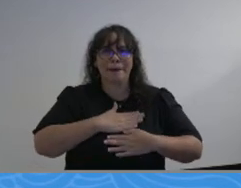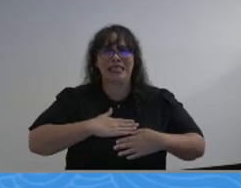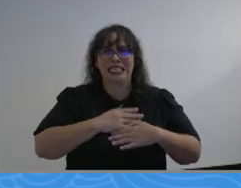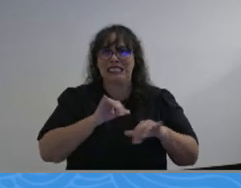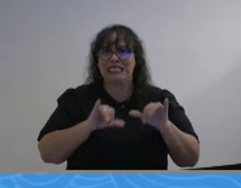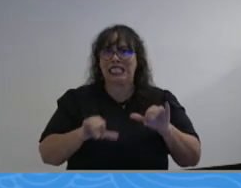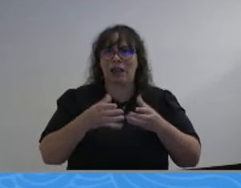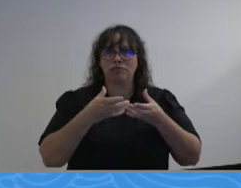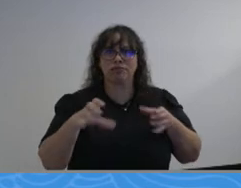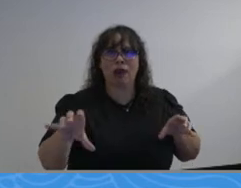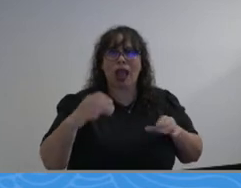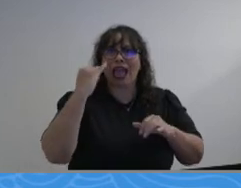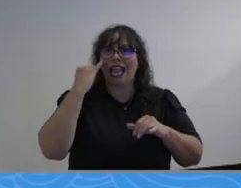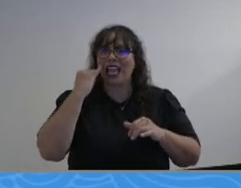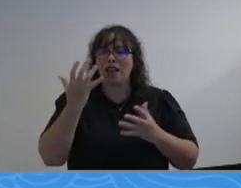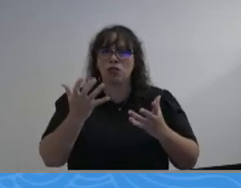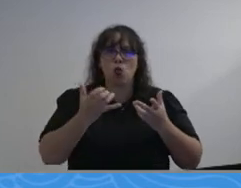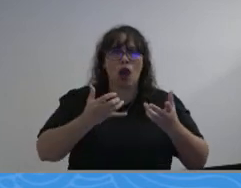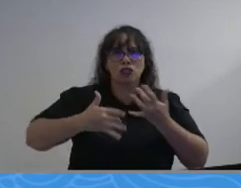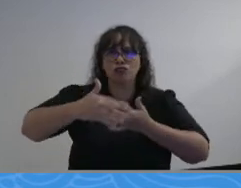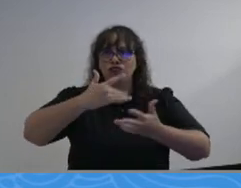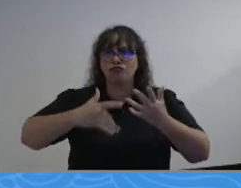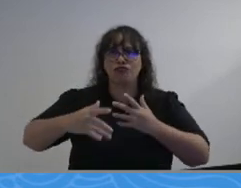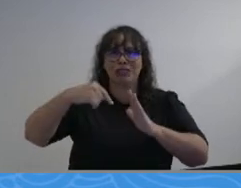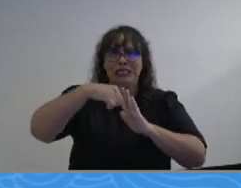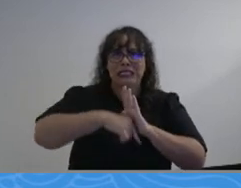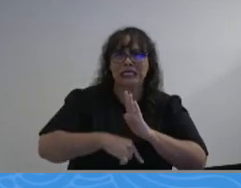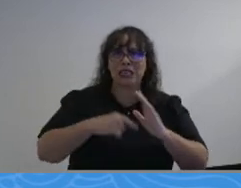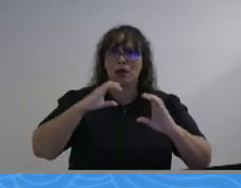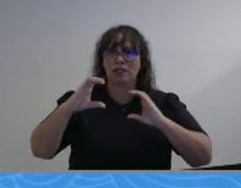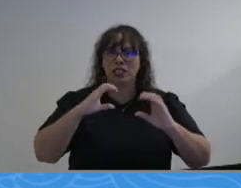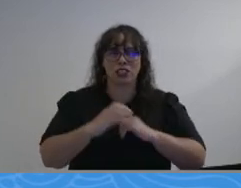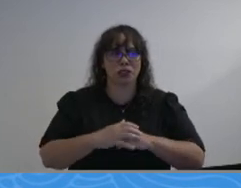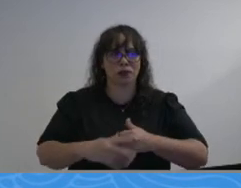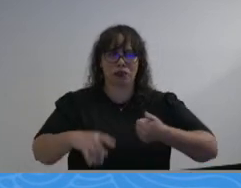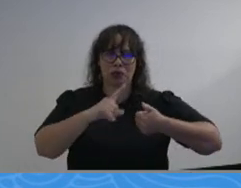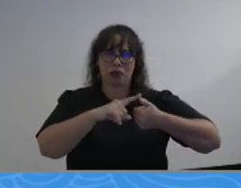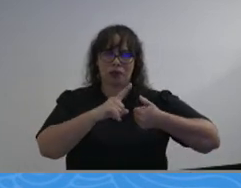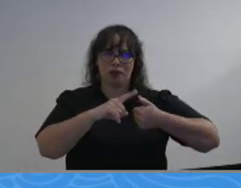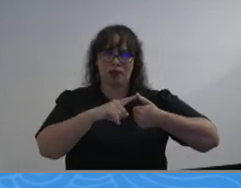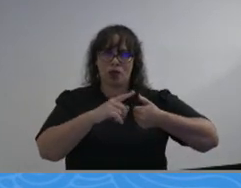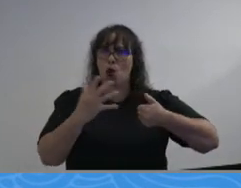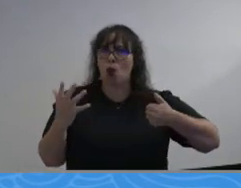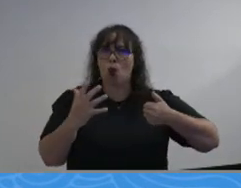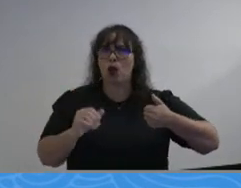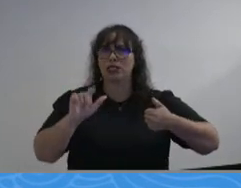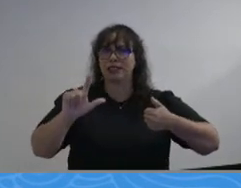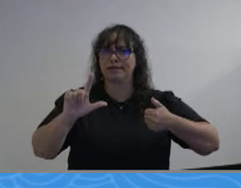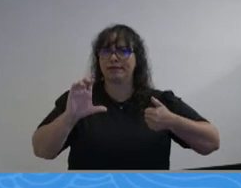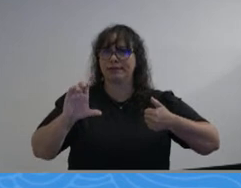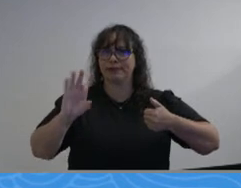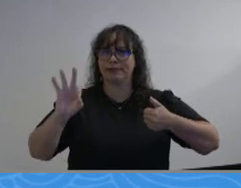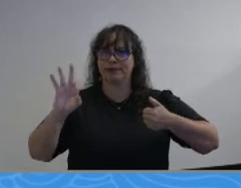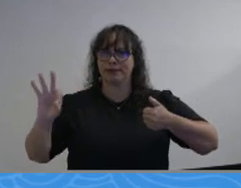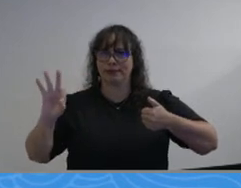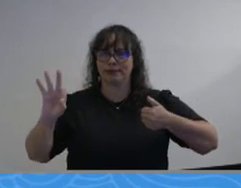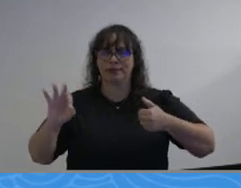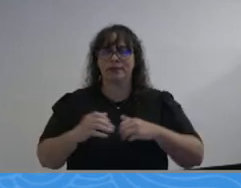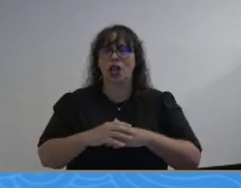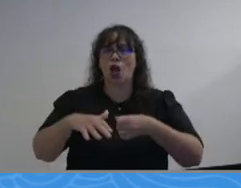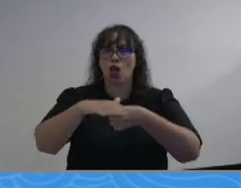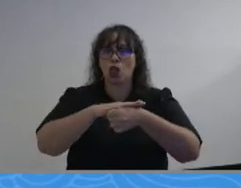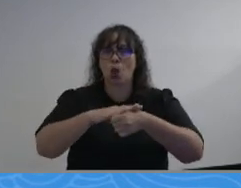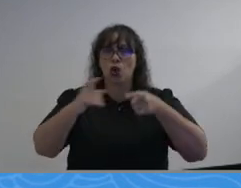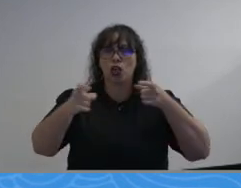breakouts if you want to engage in a deeper conversation. So question number one, what is the local control funding formula? The local control